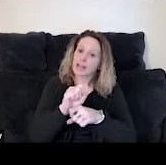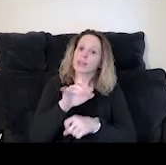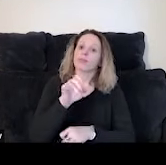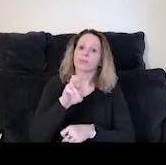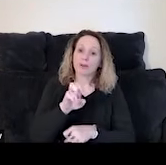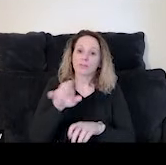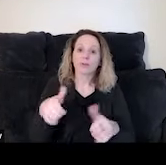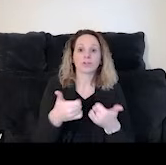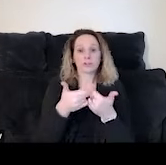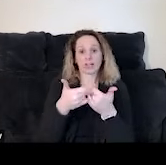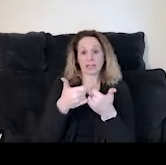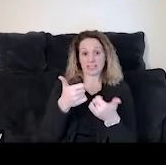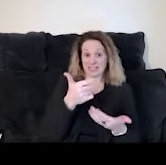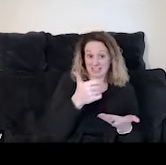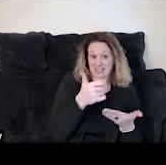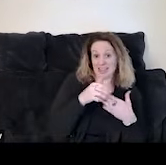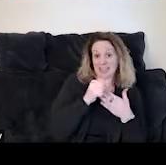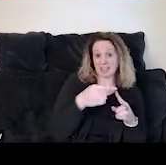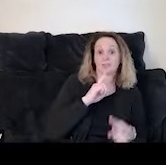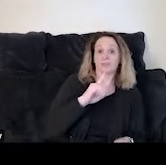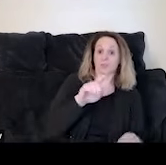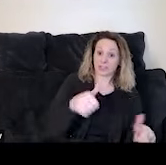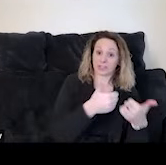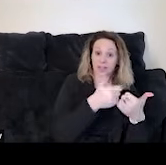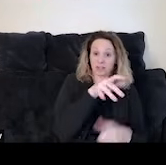are leading to very real challenges, both